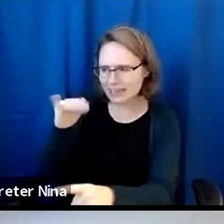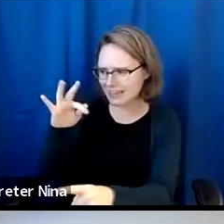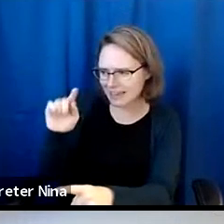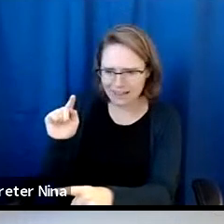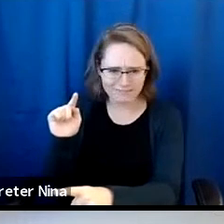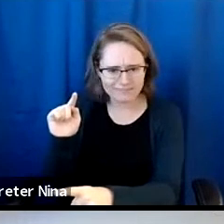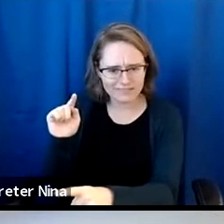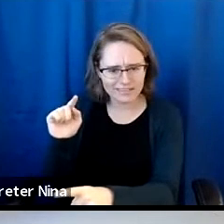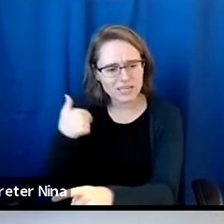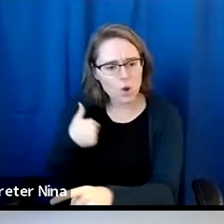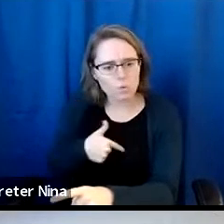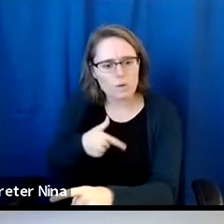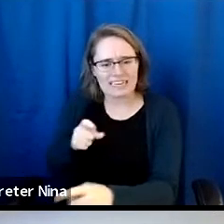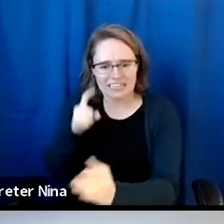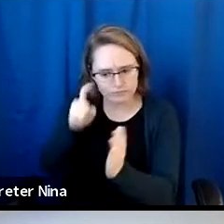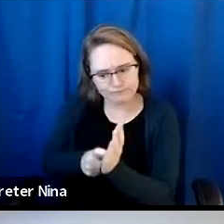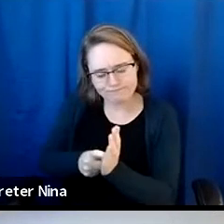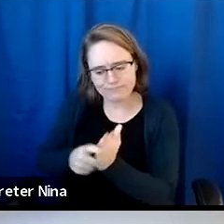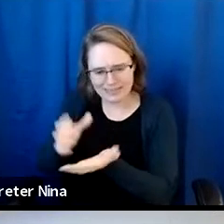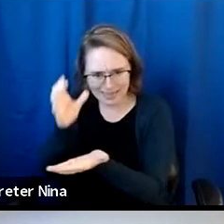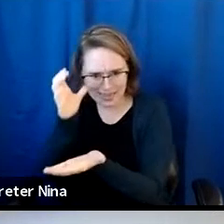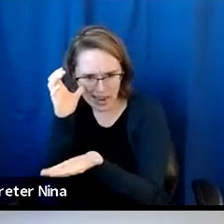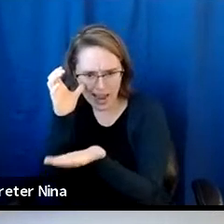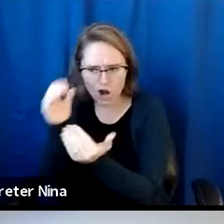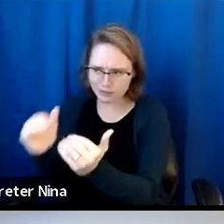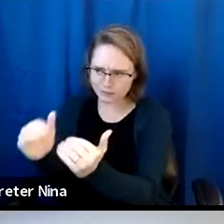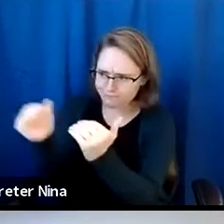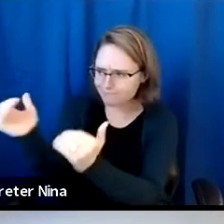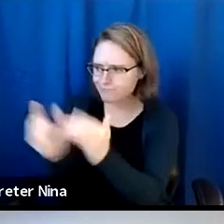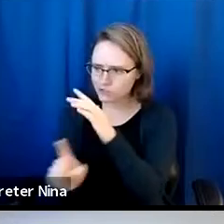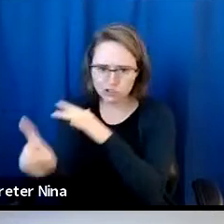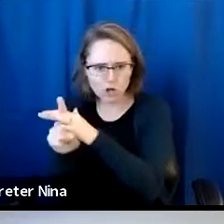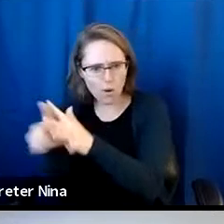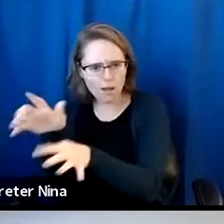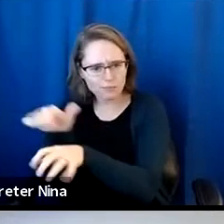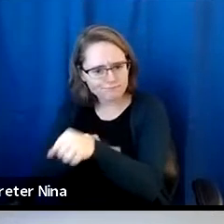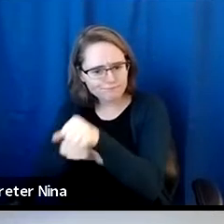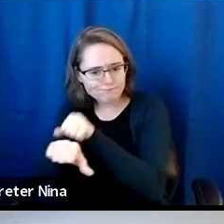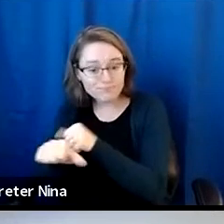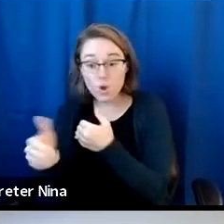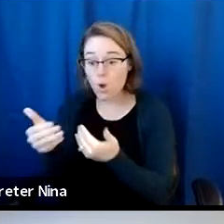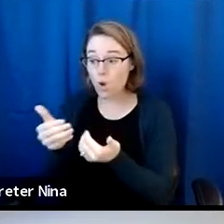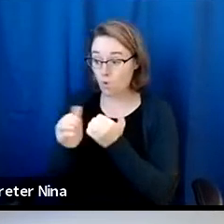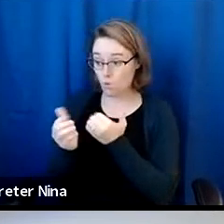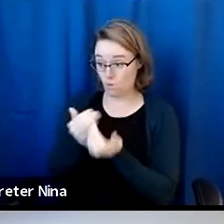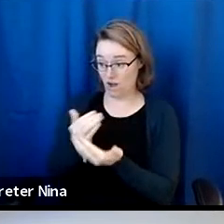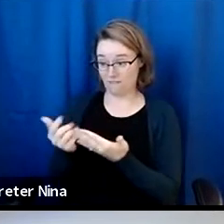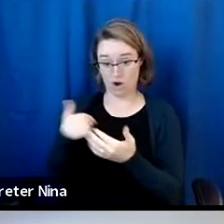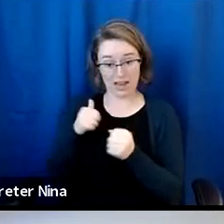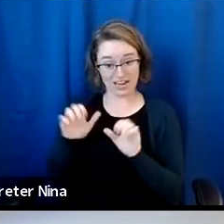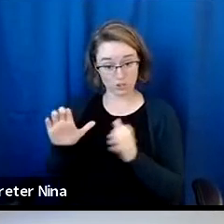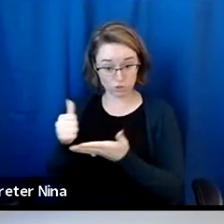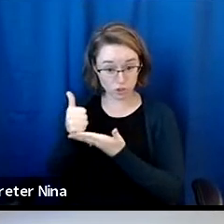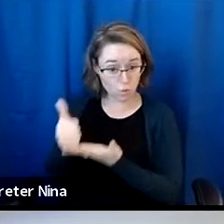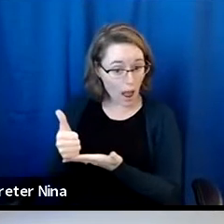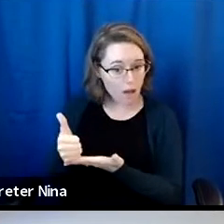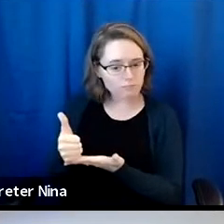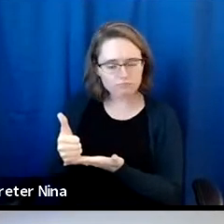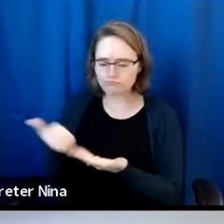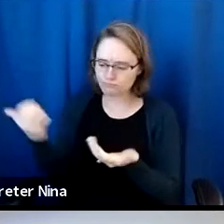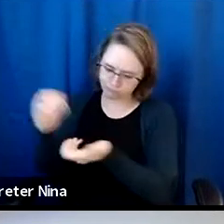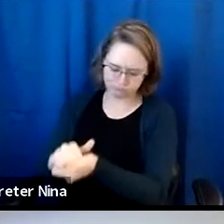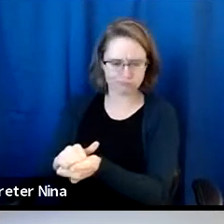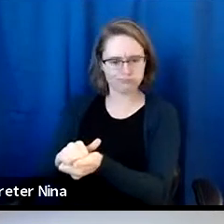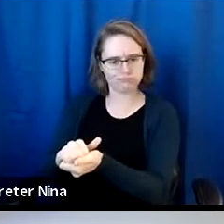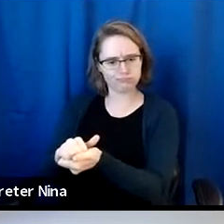need to see you, and we need to hear you, and we need to see you showing up. And whatever I can do to help you do that, I want to be able to walk your